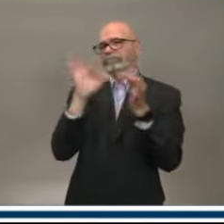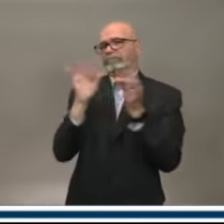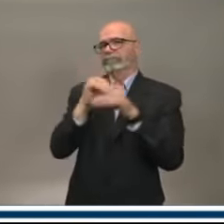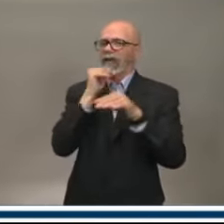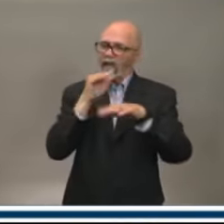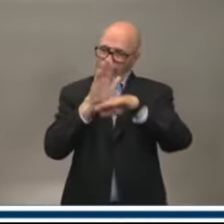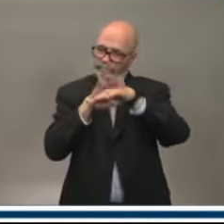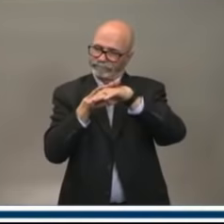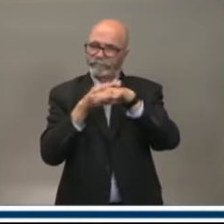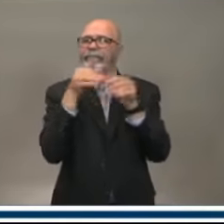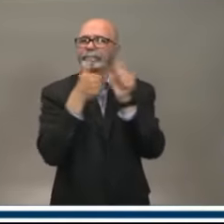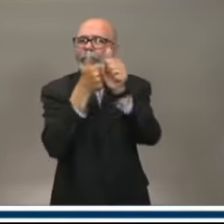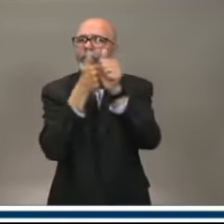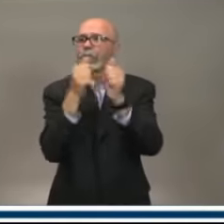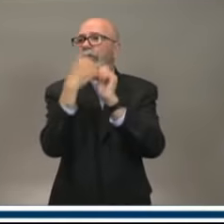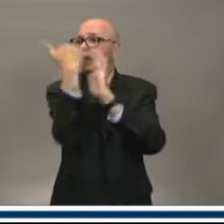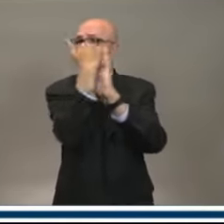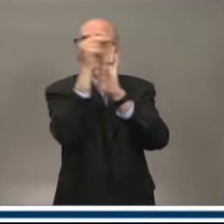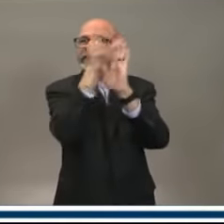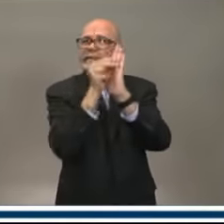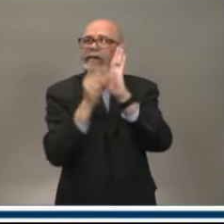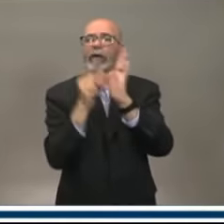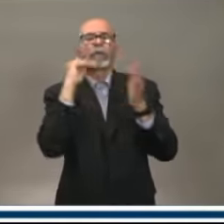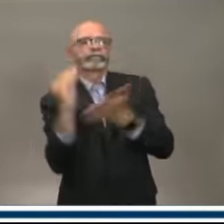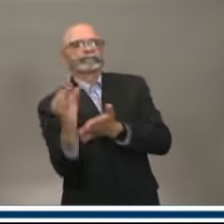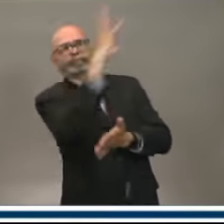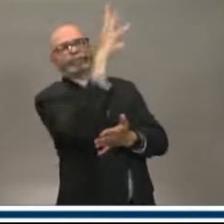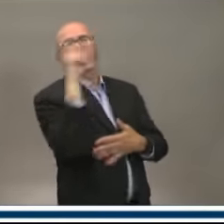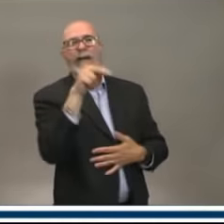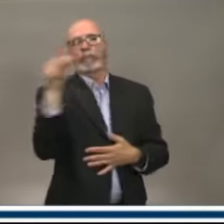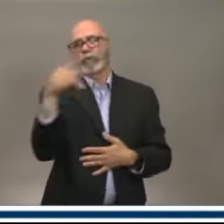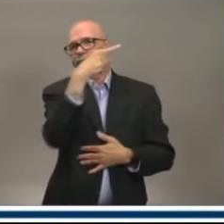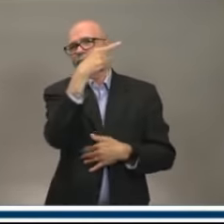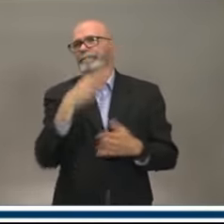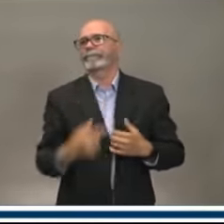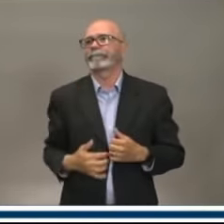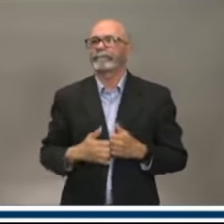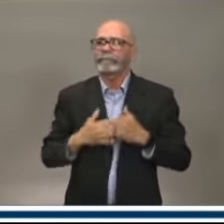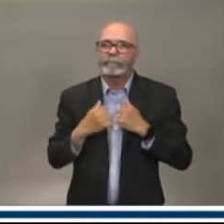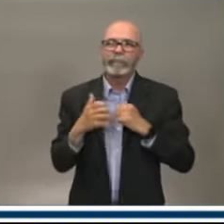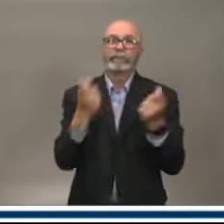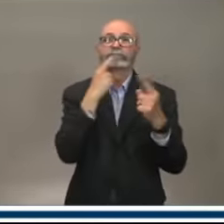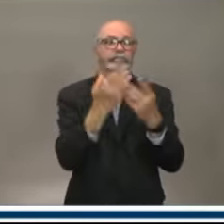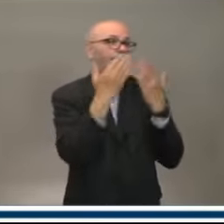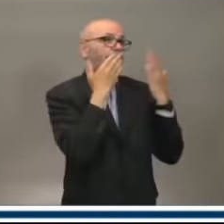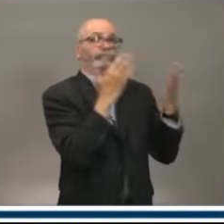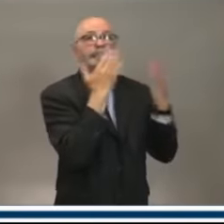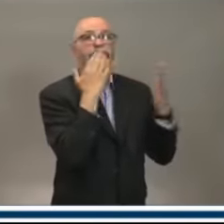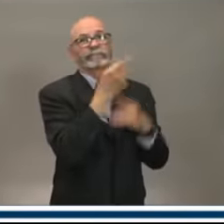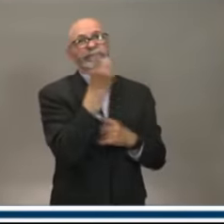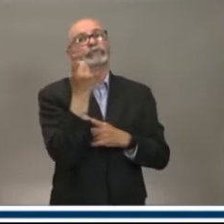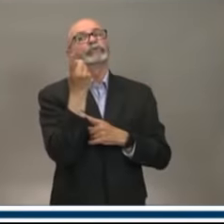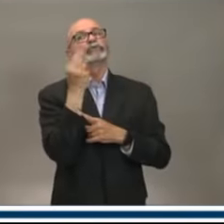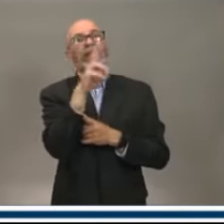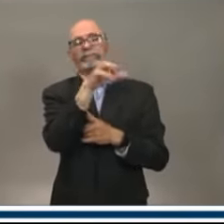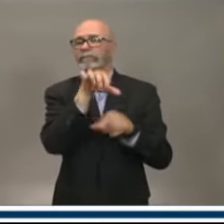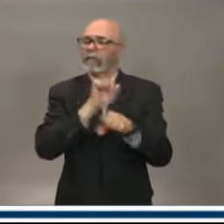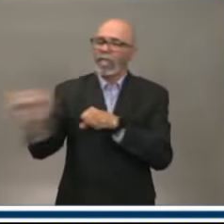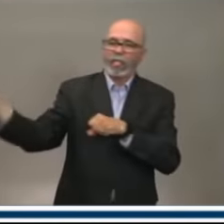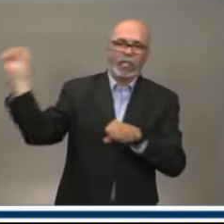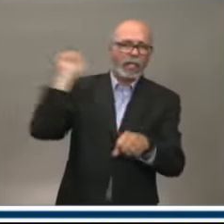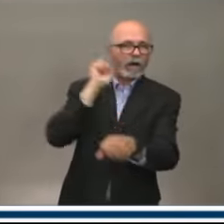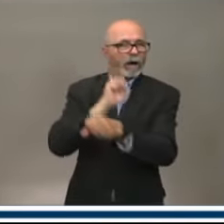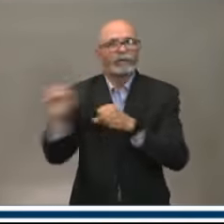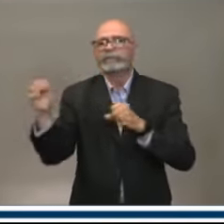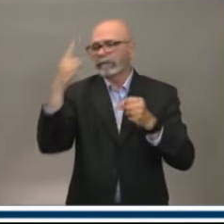Dr. Strang, on behalf of myself and all Nova Scotians, I want to tell you how grateful I am for everything that you have been doing to protect